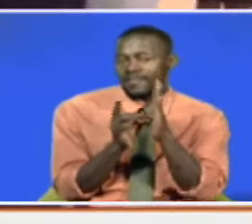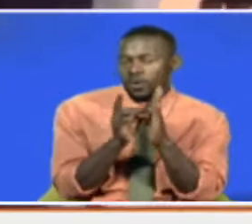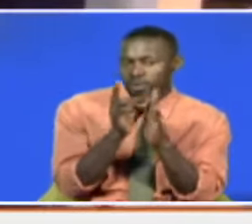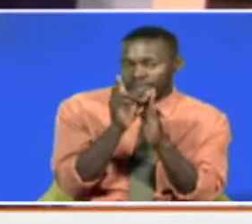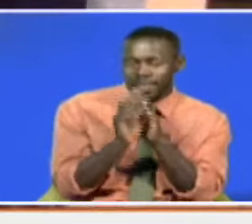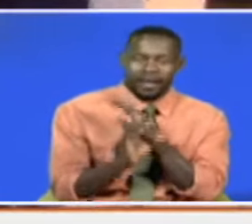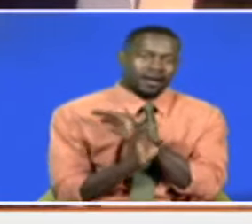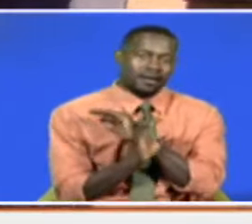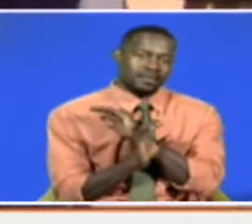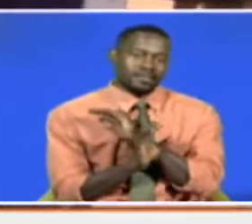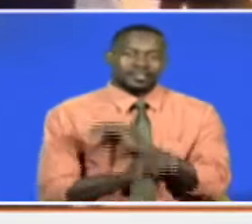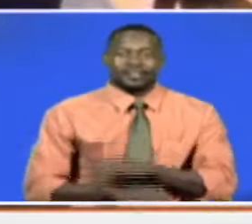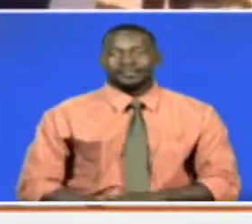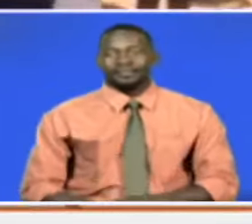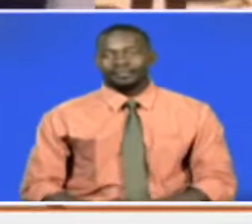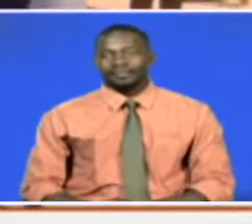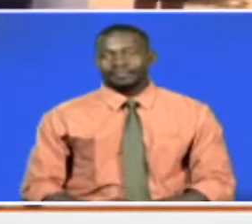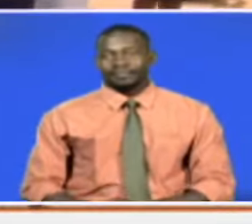agenda.